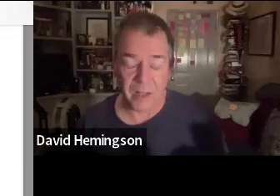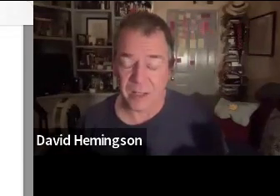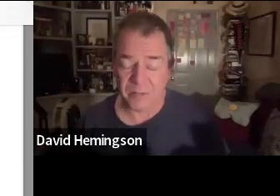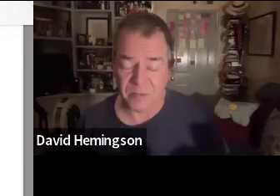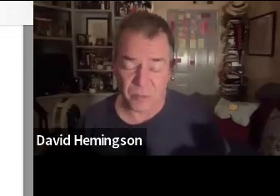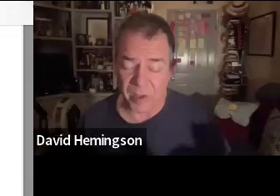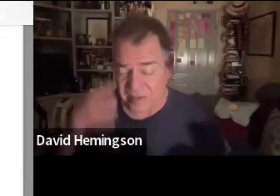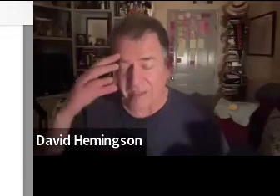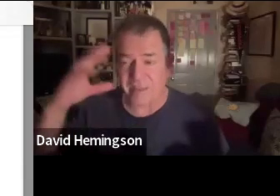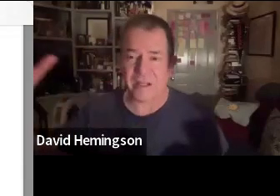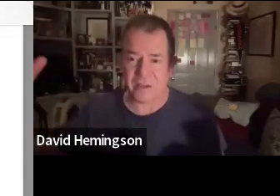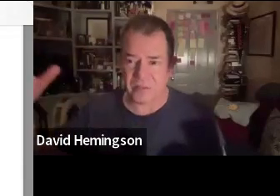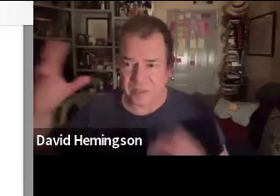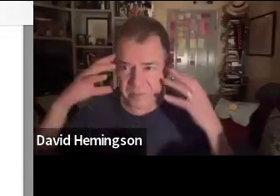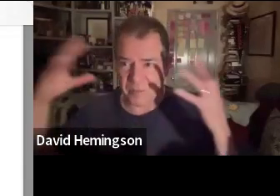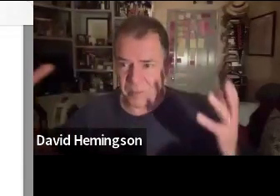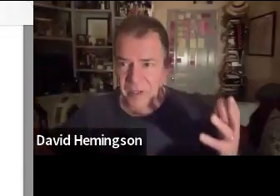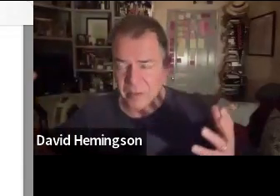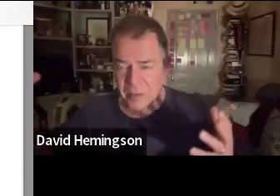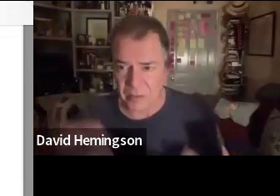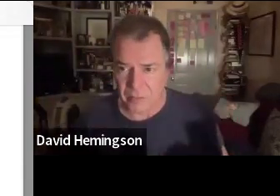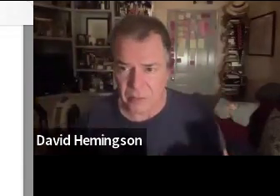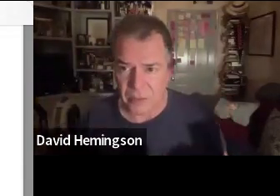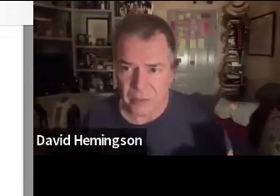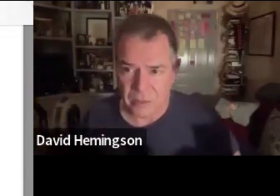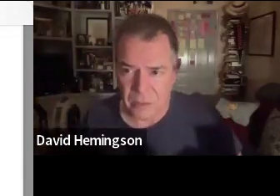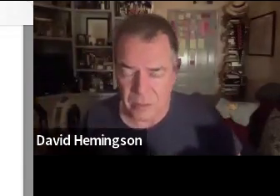and it surpassed anything that I could have conceived of in my mind.